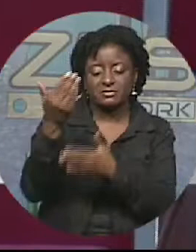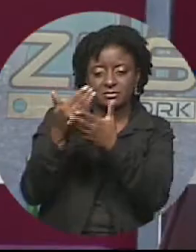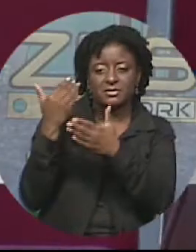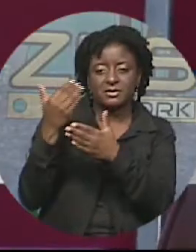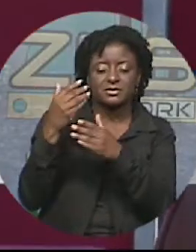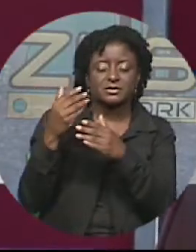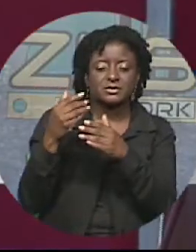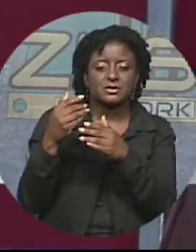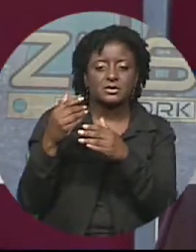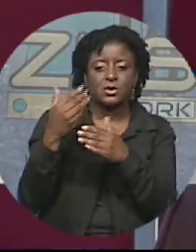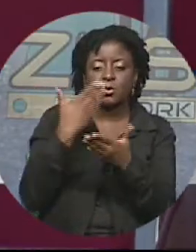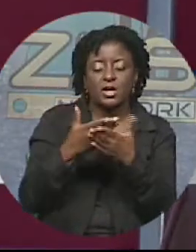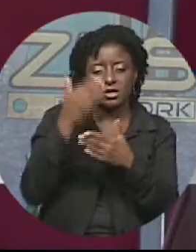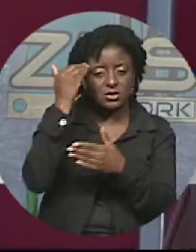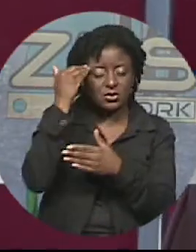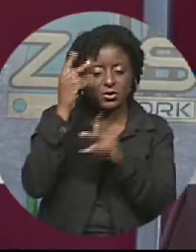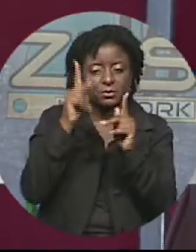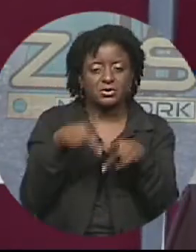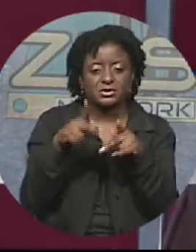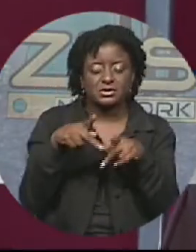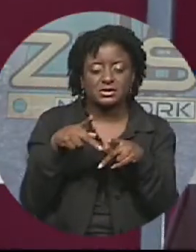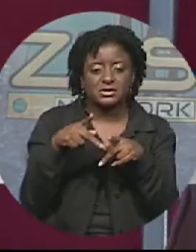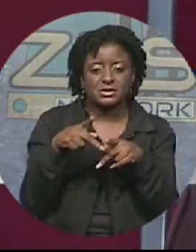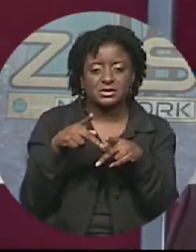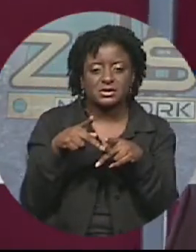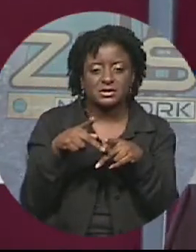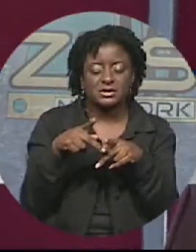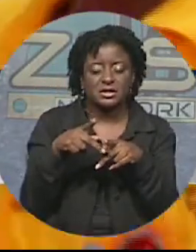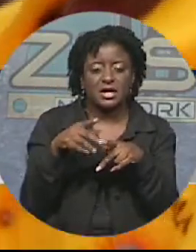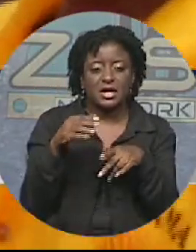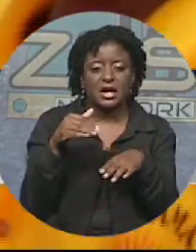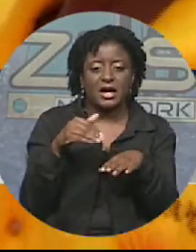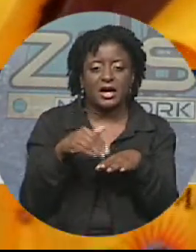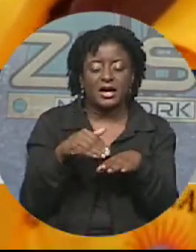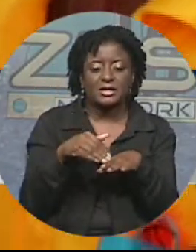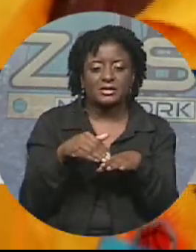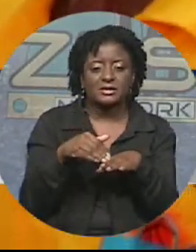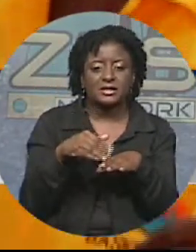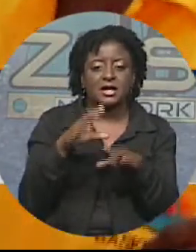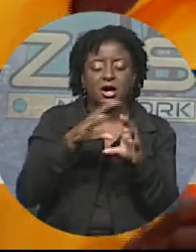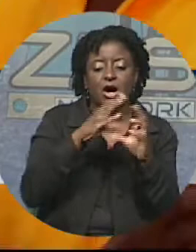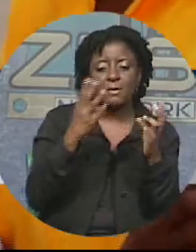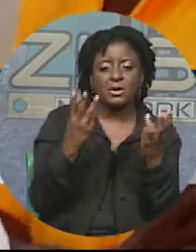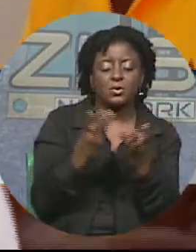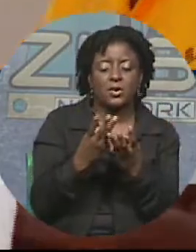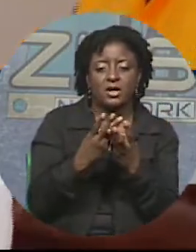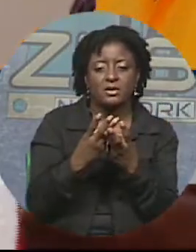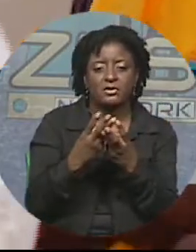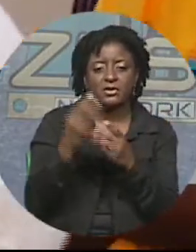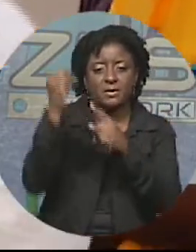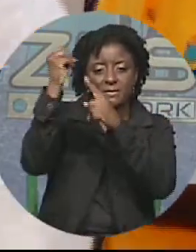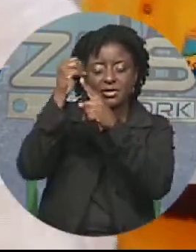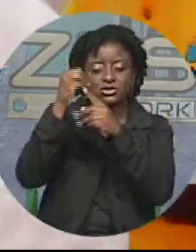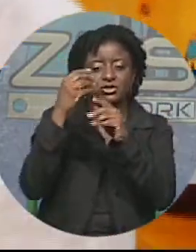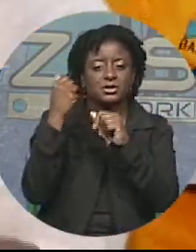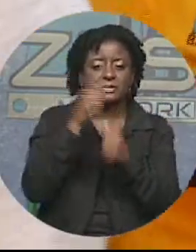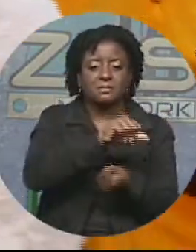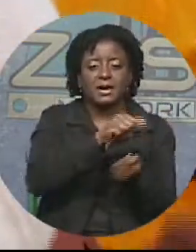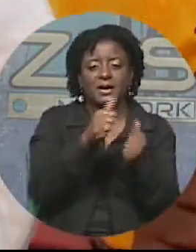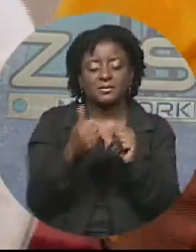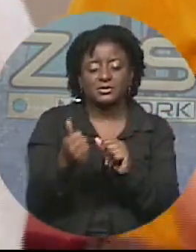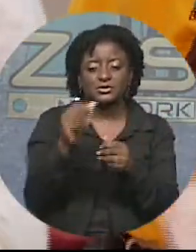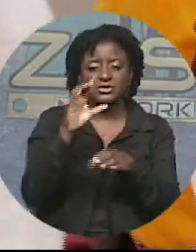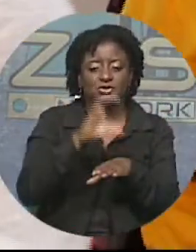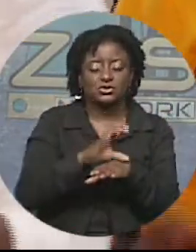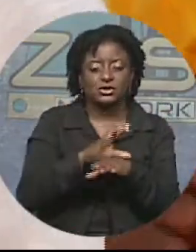and Peter Macaroni Gilkert worshiping at Commonwealth Mission Baptist Church, tipping off a week of festivities. Clifford Spike Ramming is the